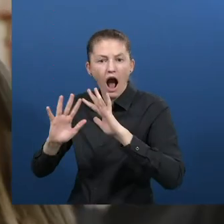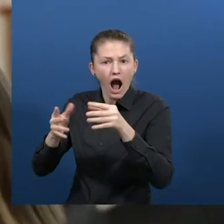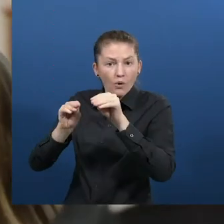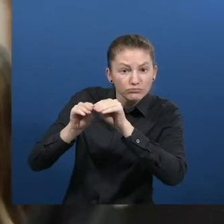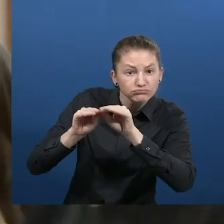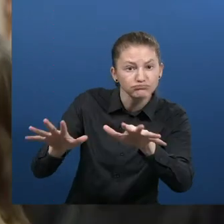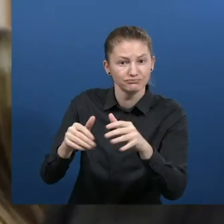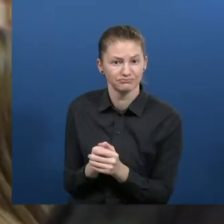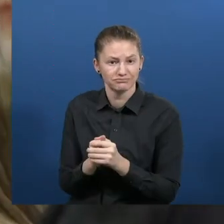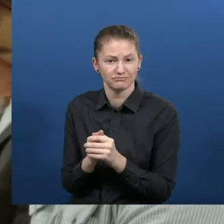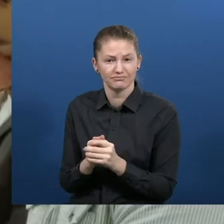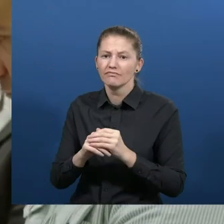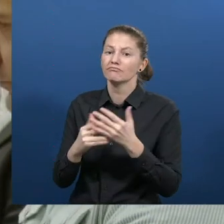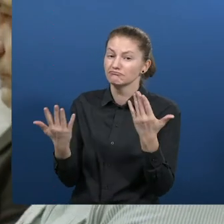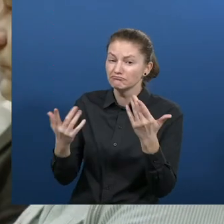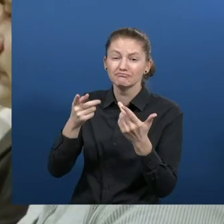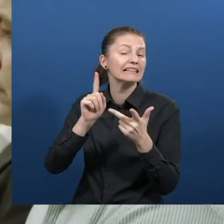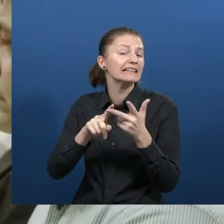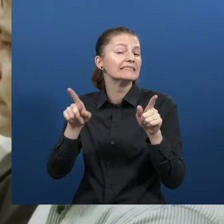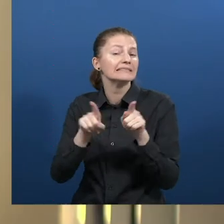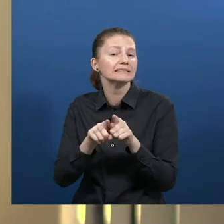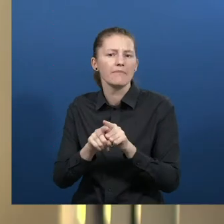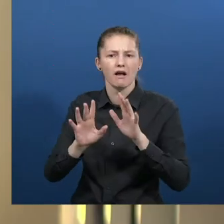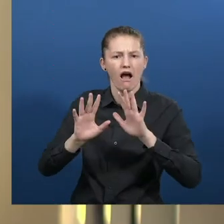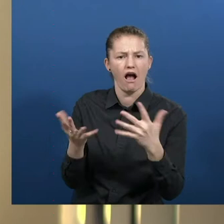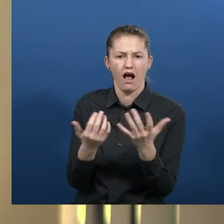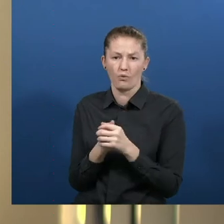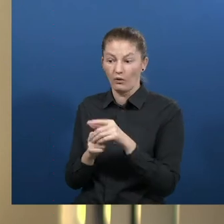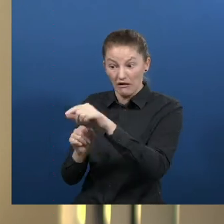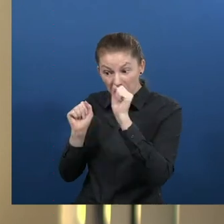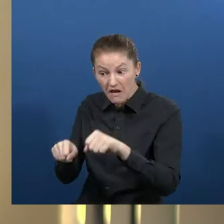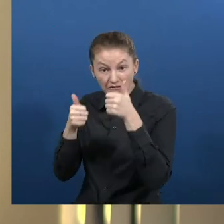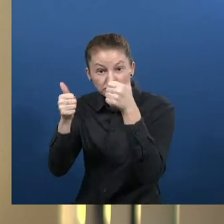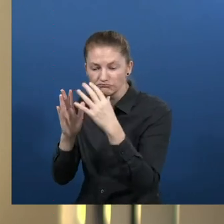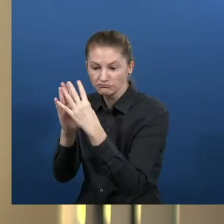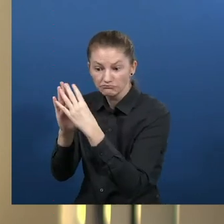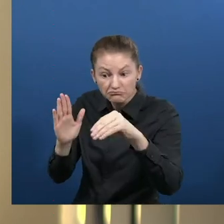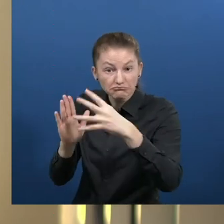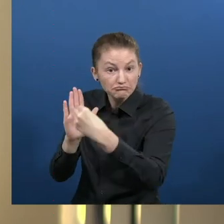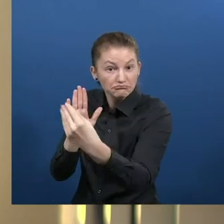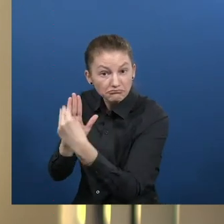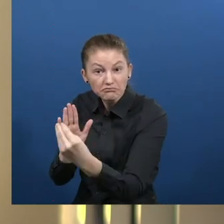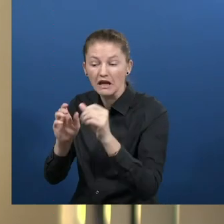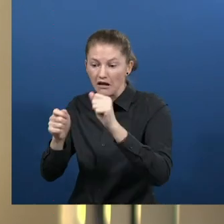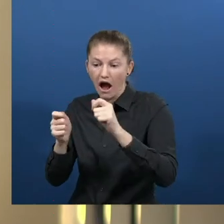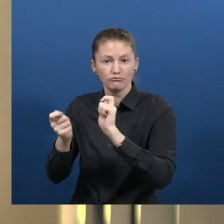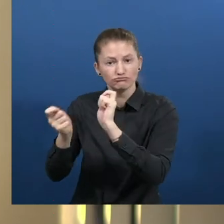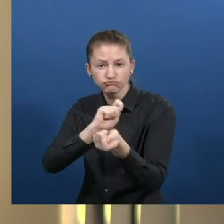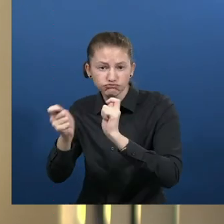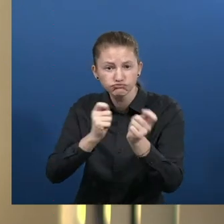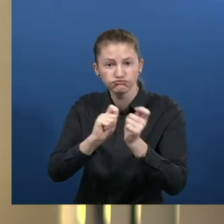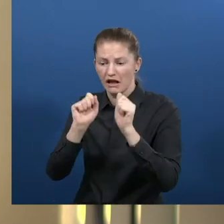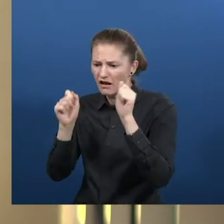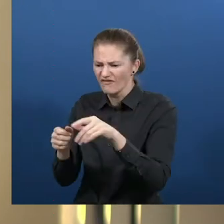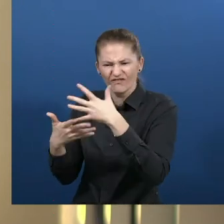works, to which extent does it seem replicable, Is it adaptable? Is it documented? Can it be